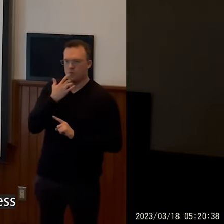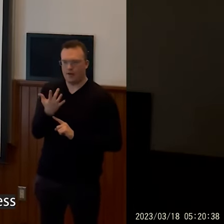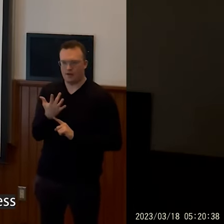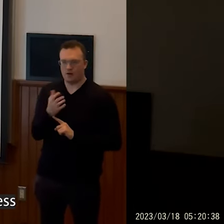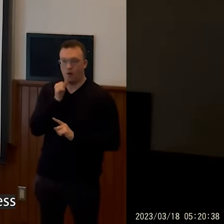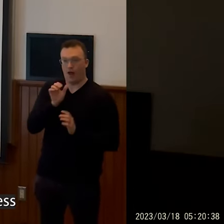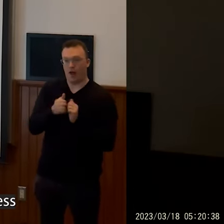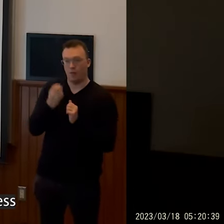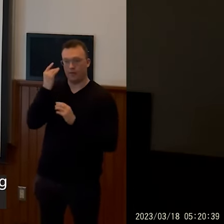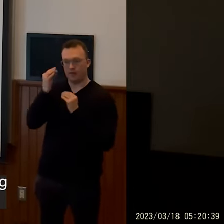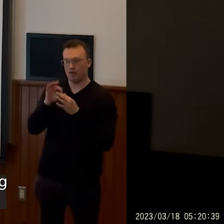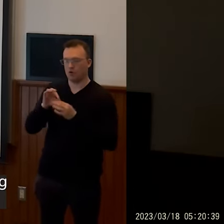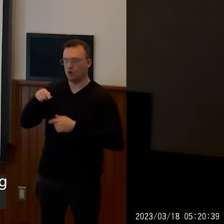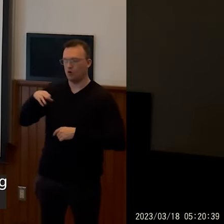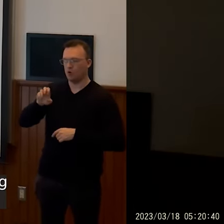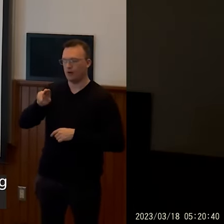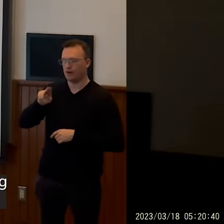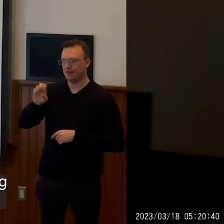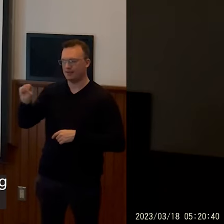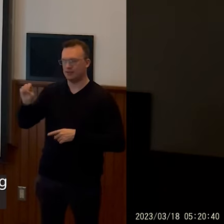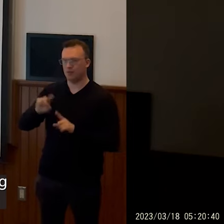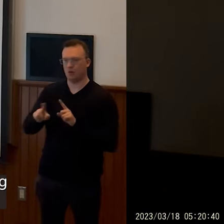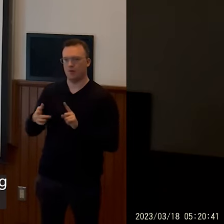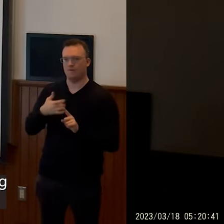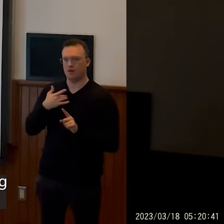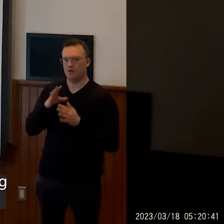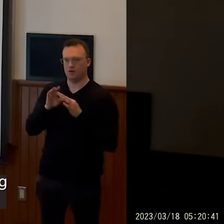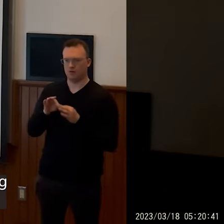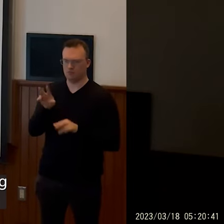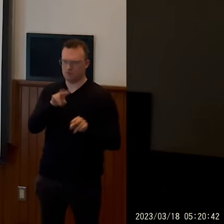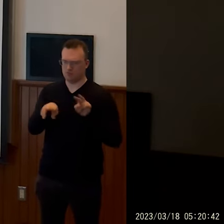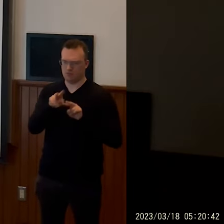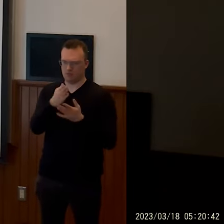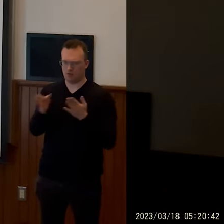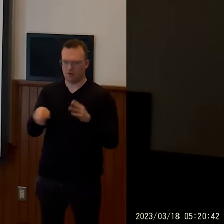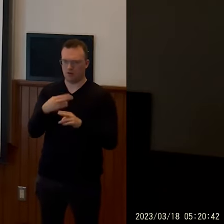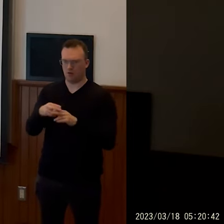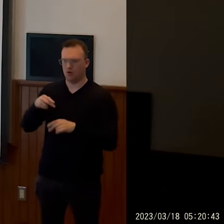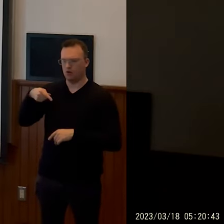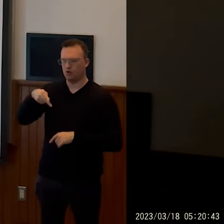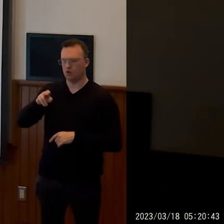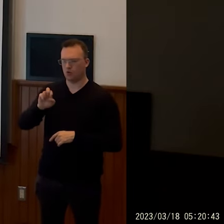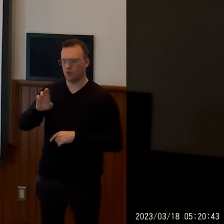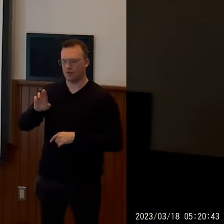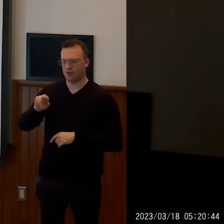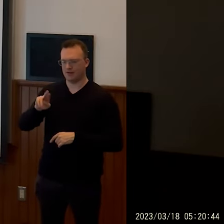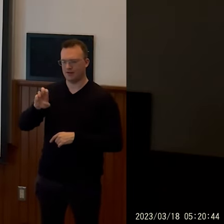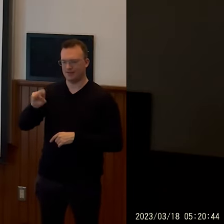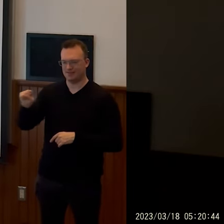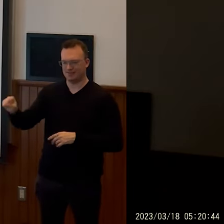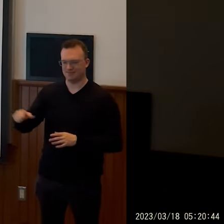we think about queerness, but how we feel about this thing called queerness.